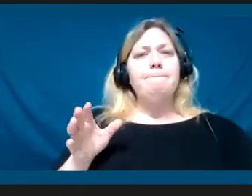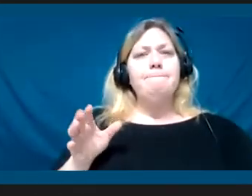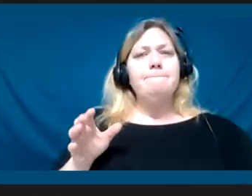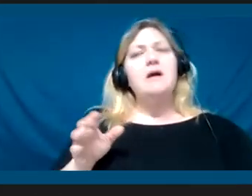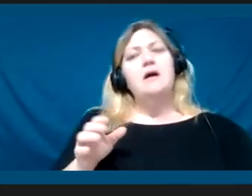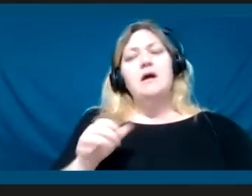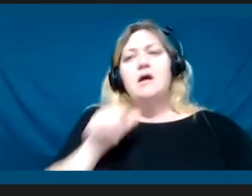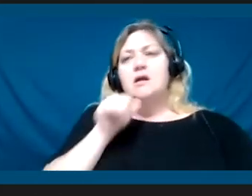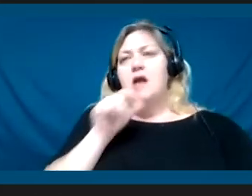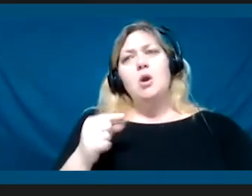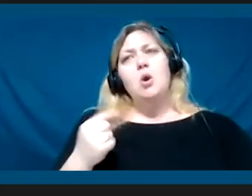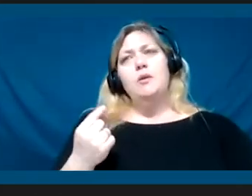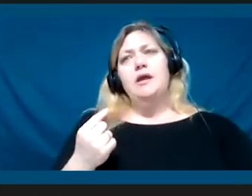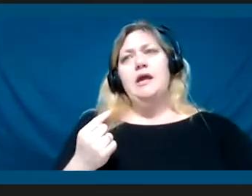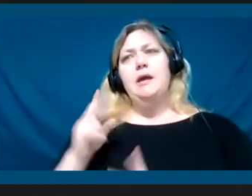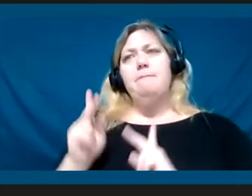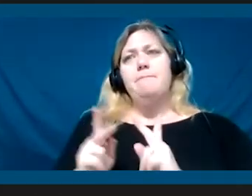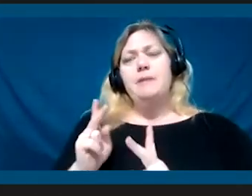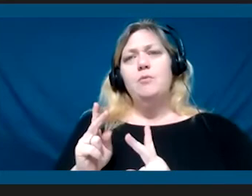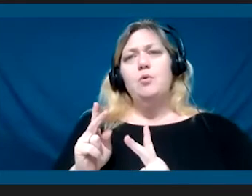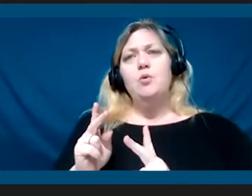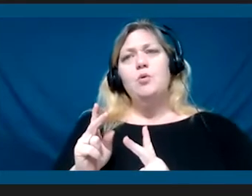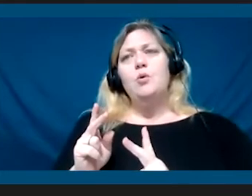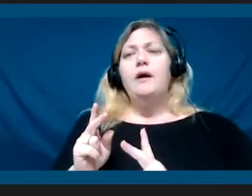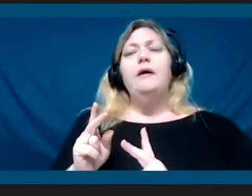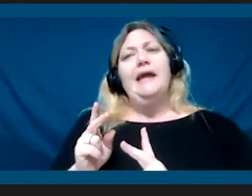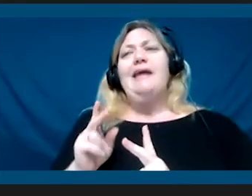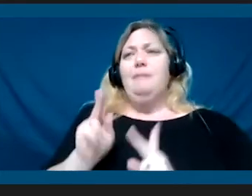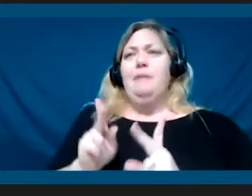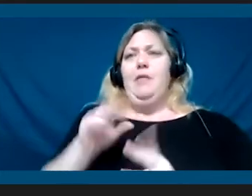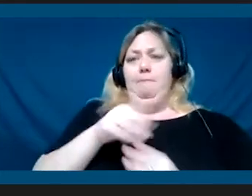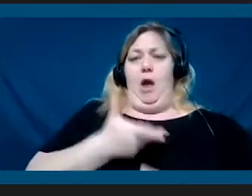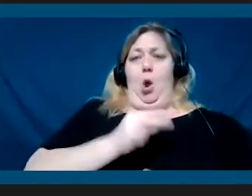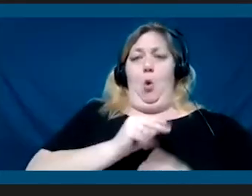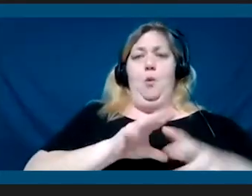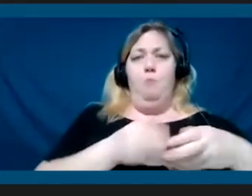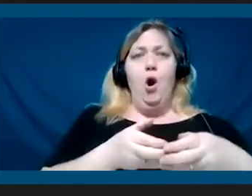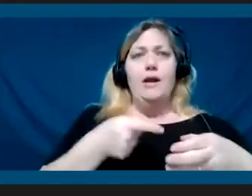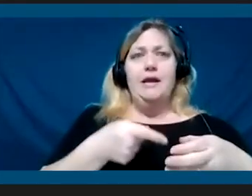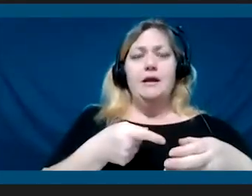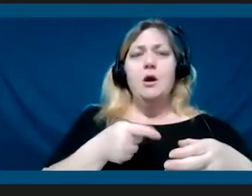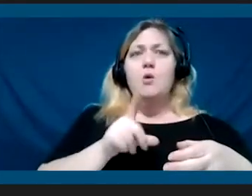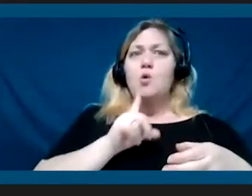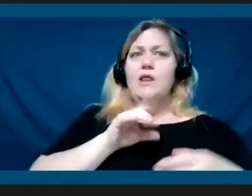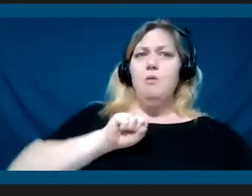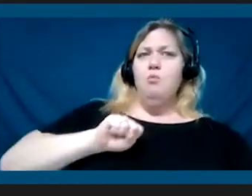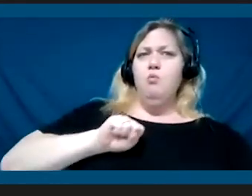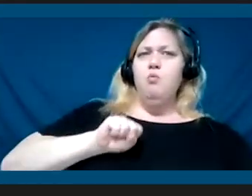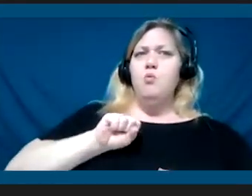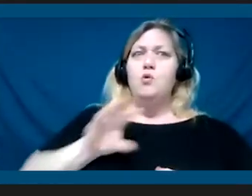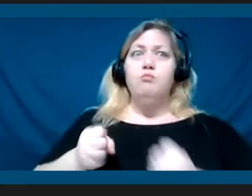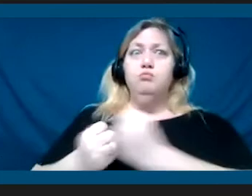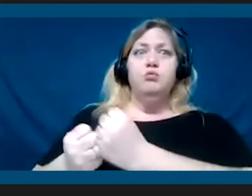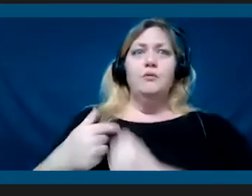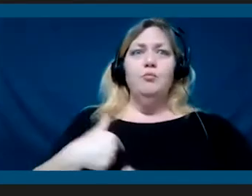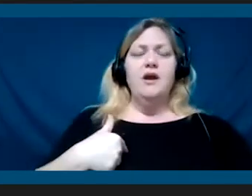not only people were, even people within my party were very reluctant to support me.